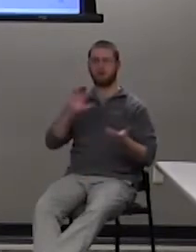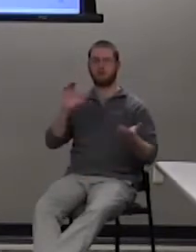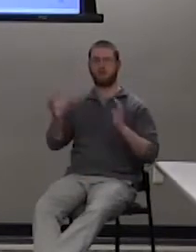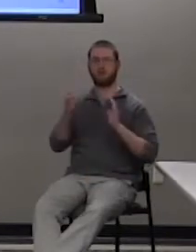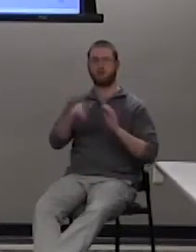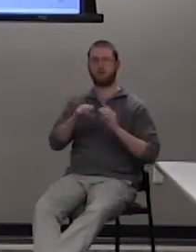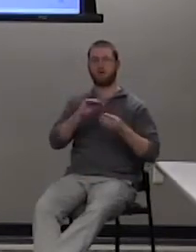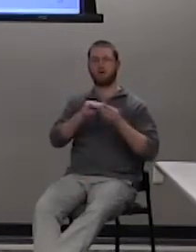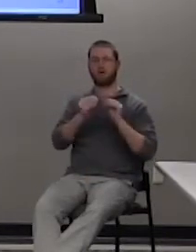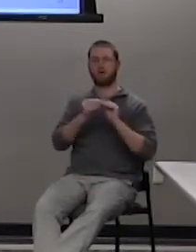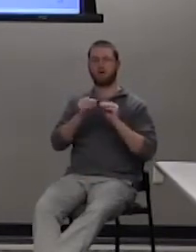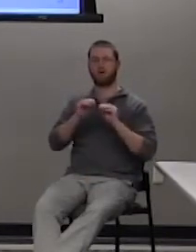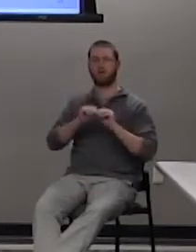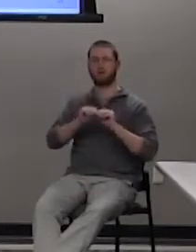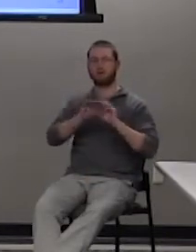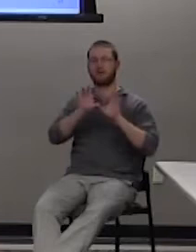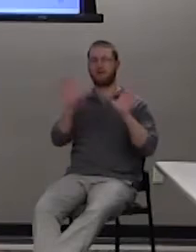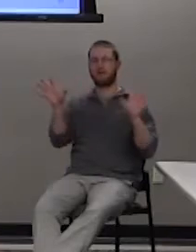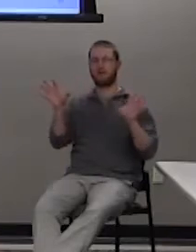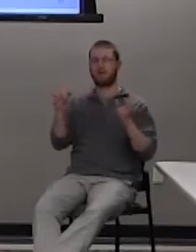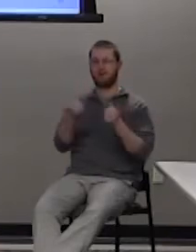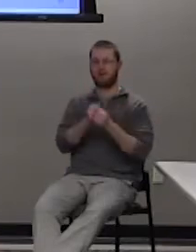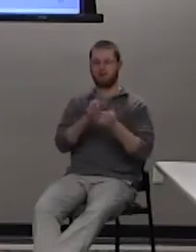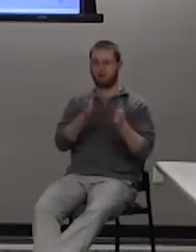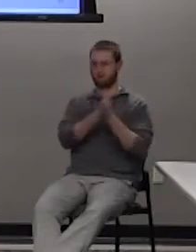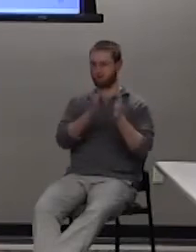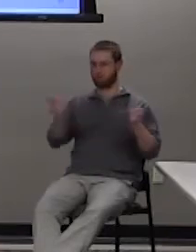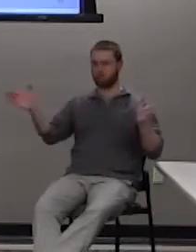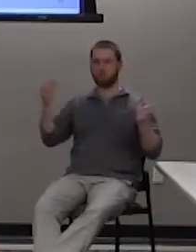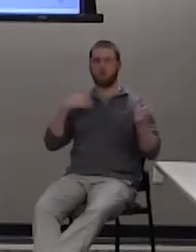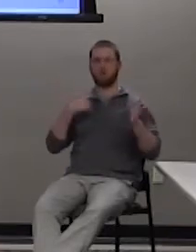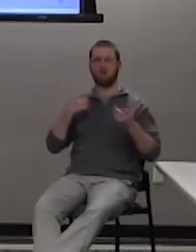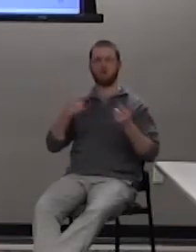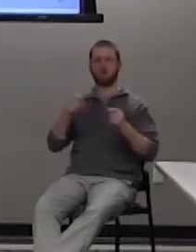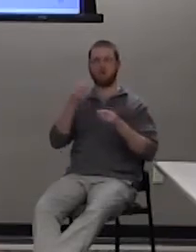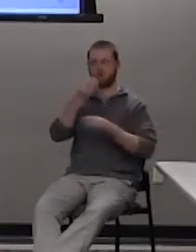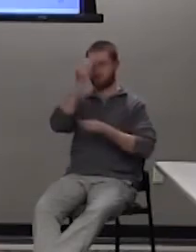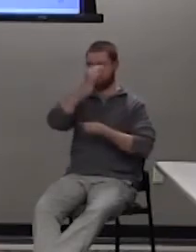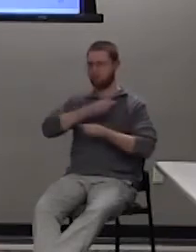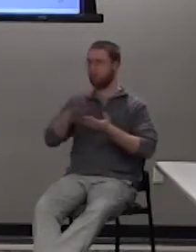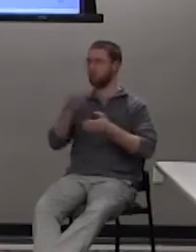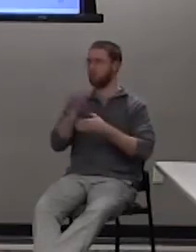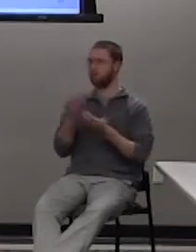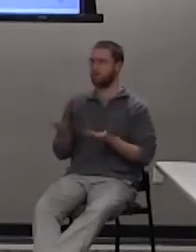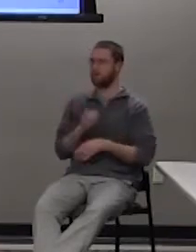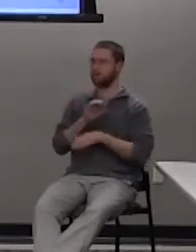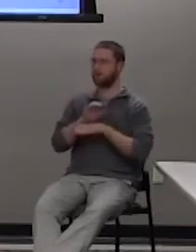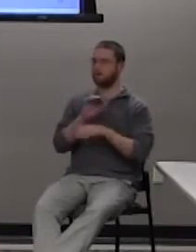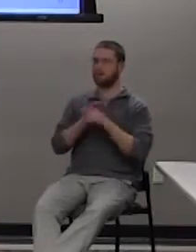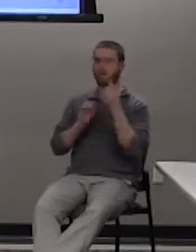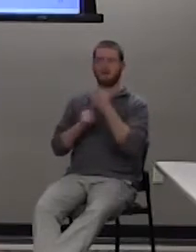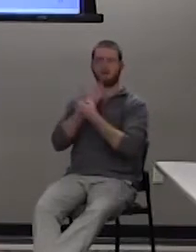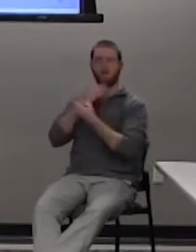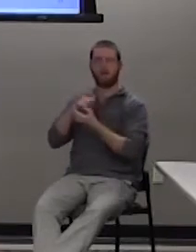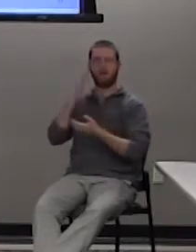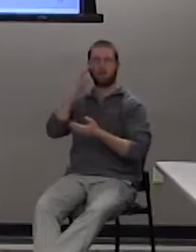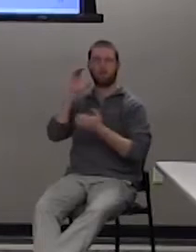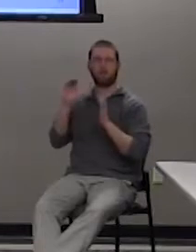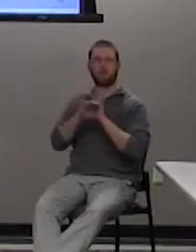these numbers that paint a picture to me that I tried to express to you here tonight. And that's a bad picture for